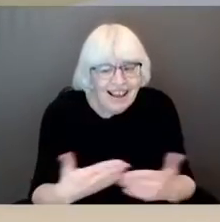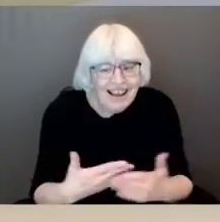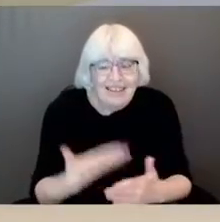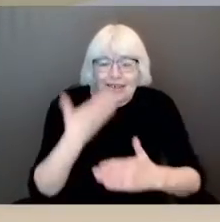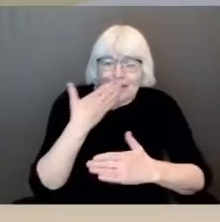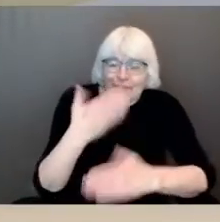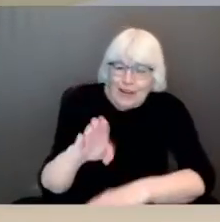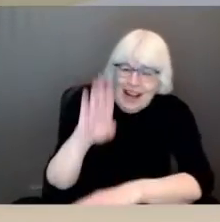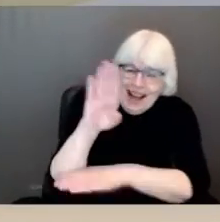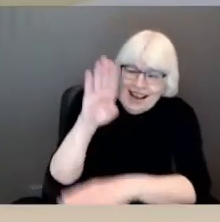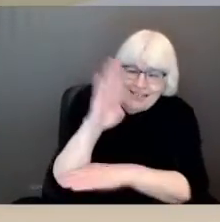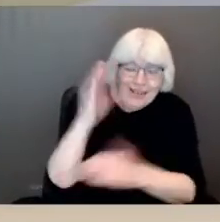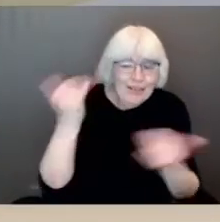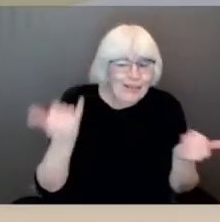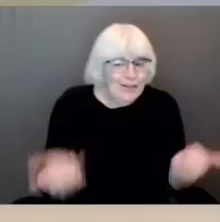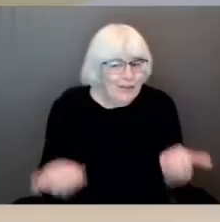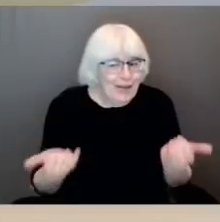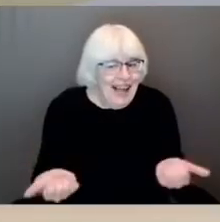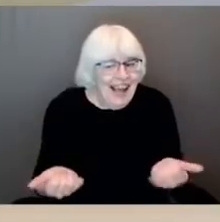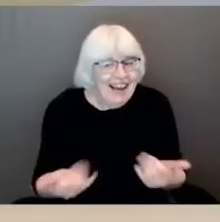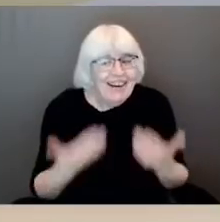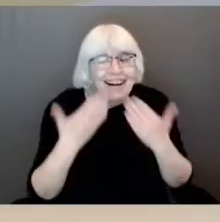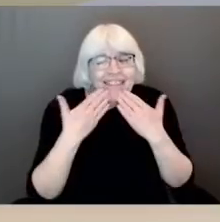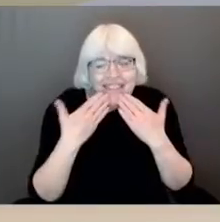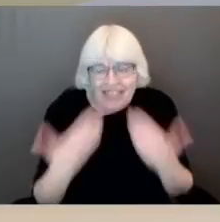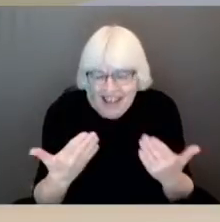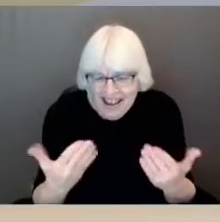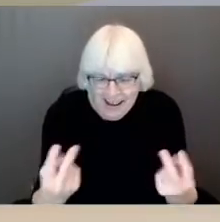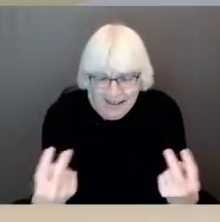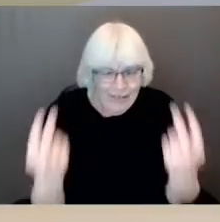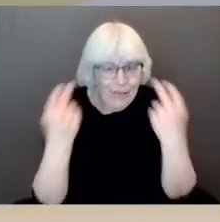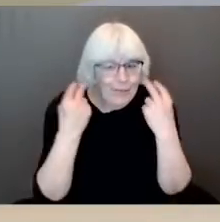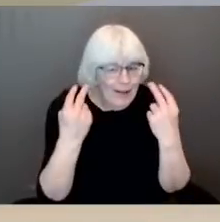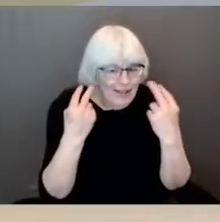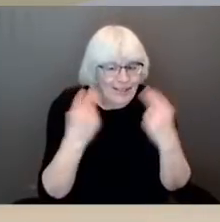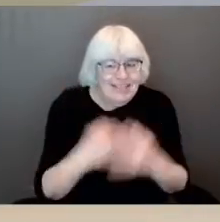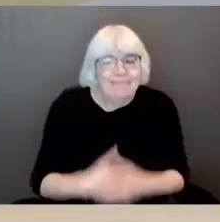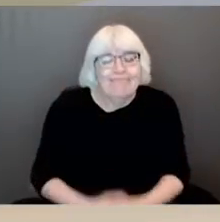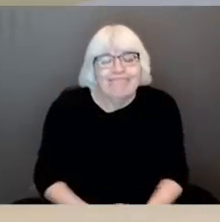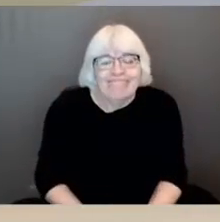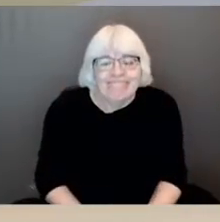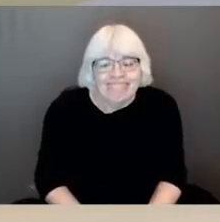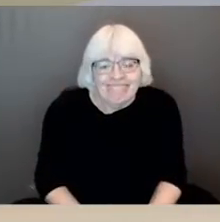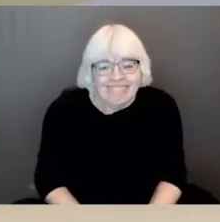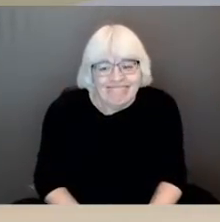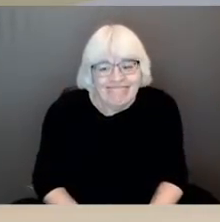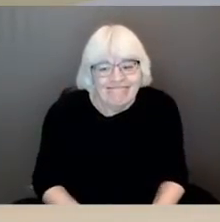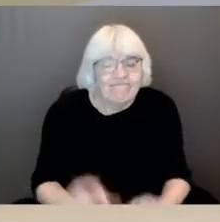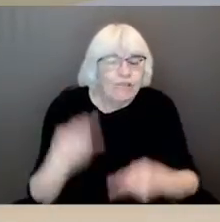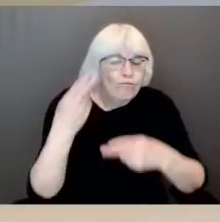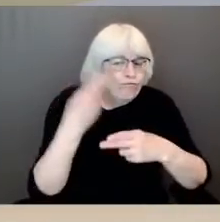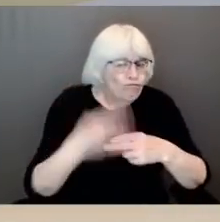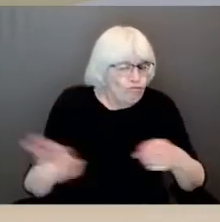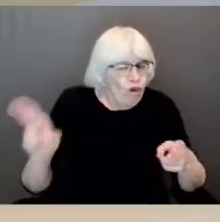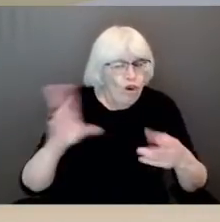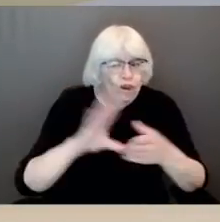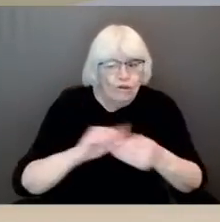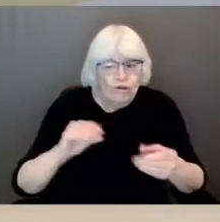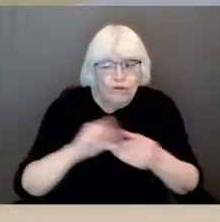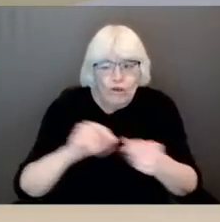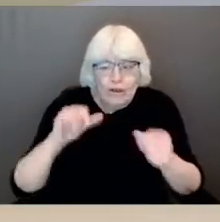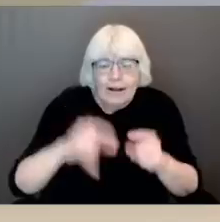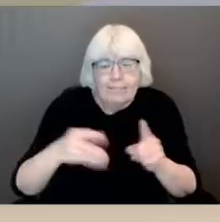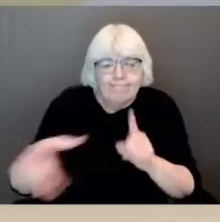you for joining us. As the Premier mentioned, I'll briefly talk about the epidemiology,